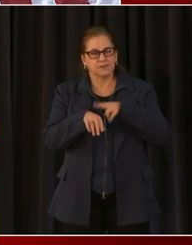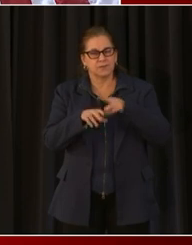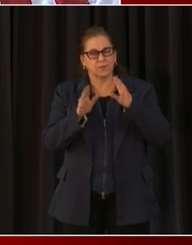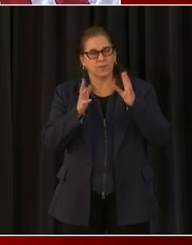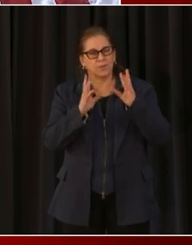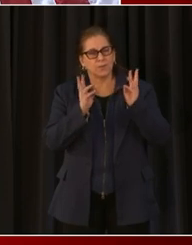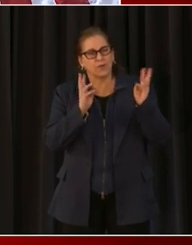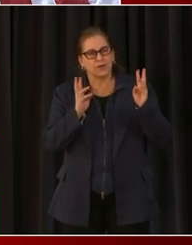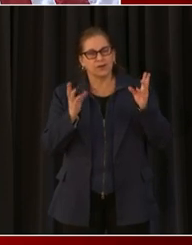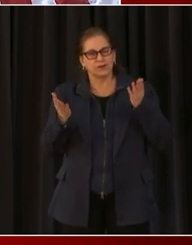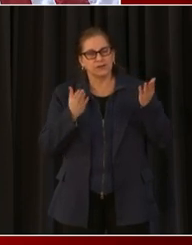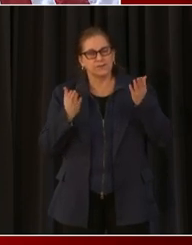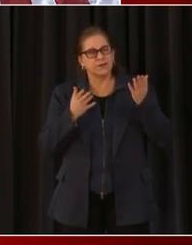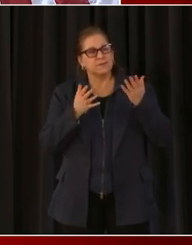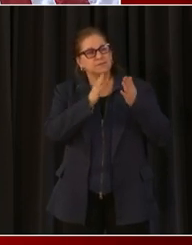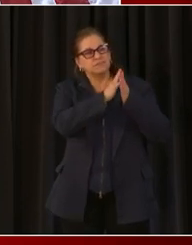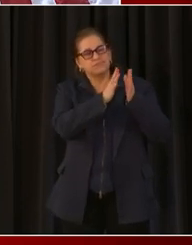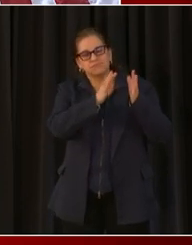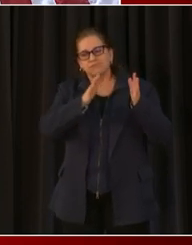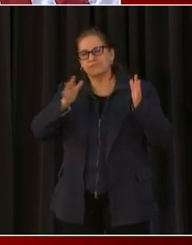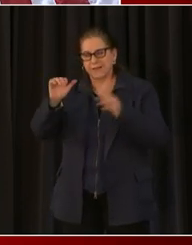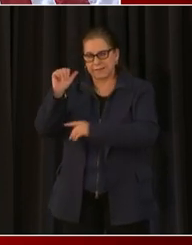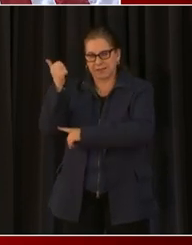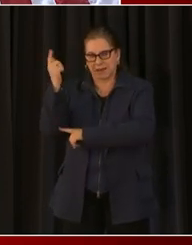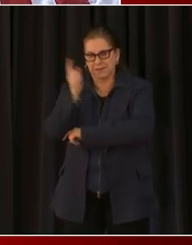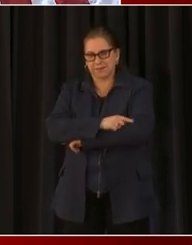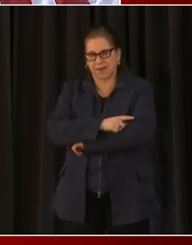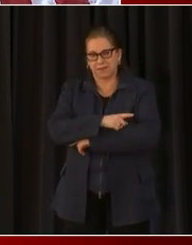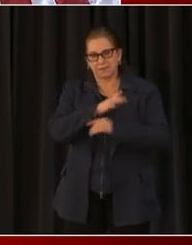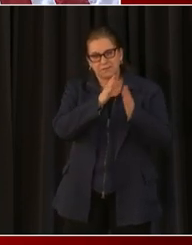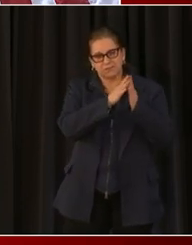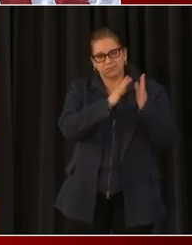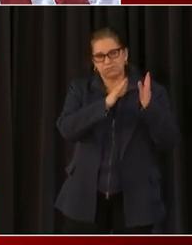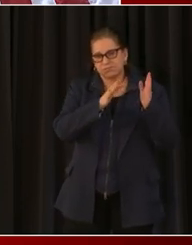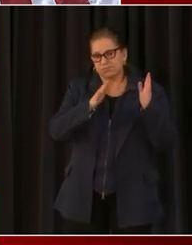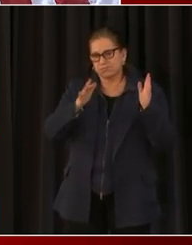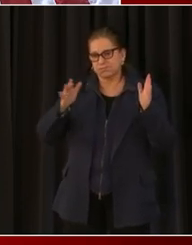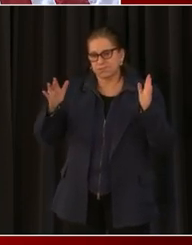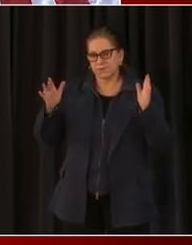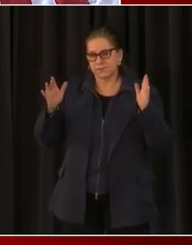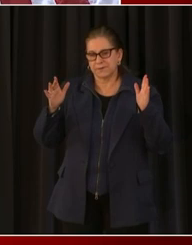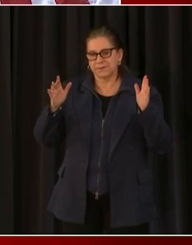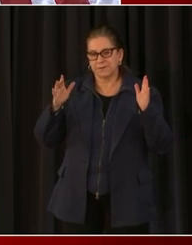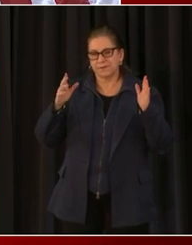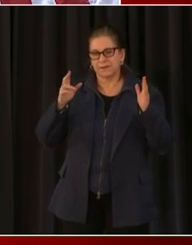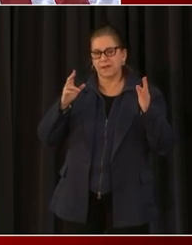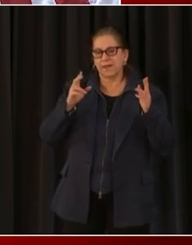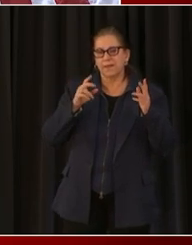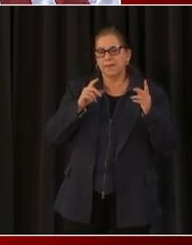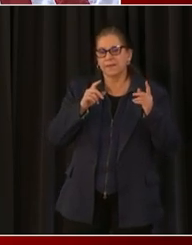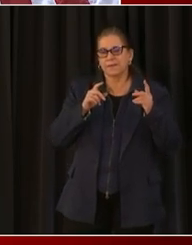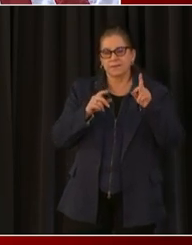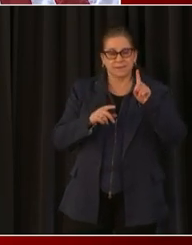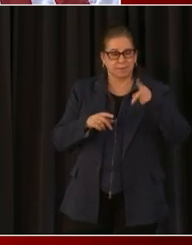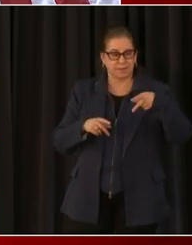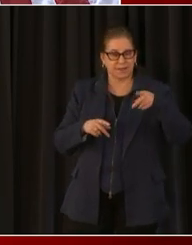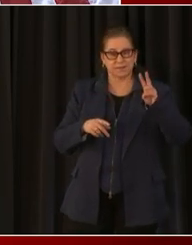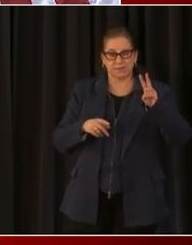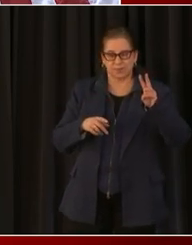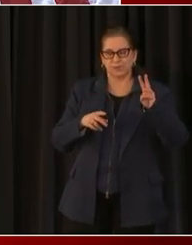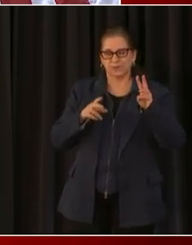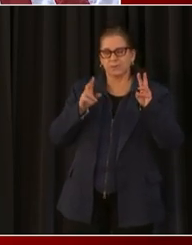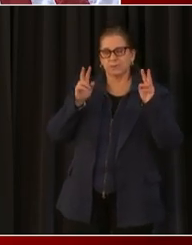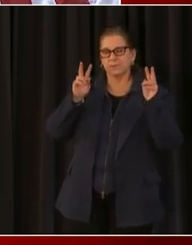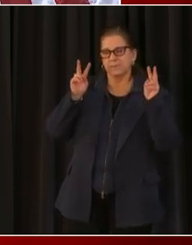of on and off winter weather. And so DPW, as the lead agency for the snow team, and DDOT have